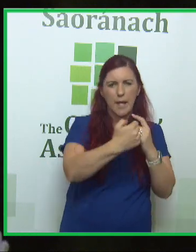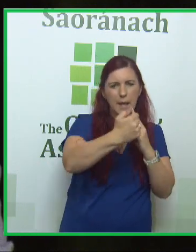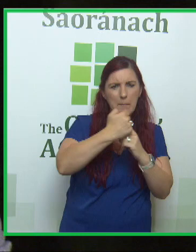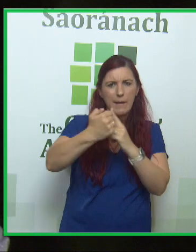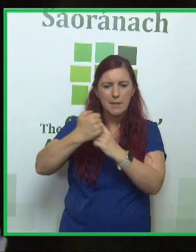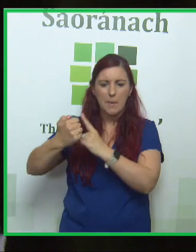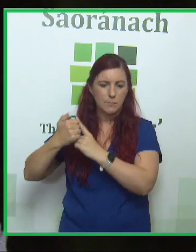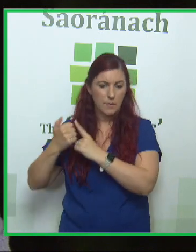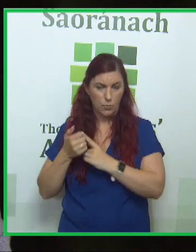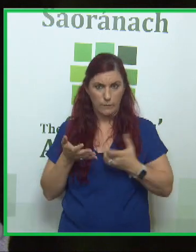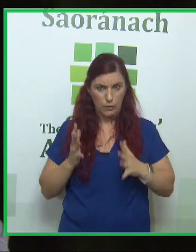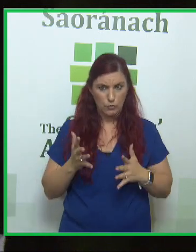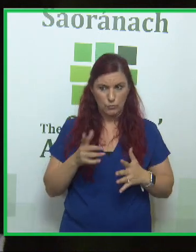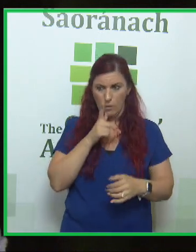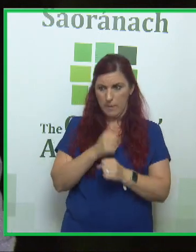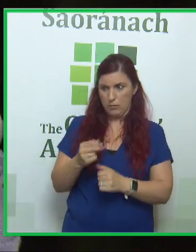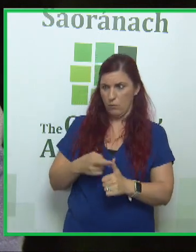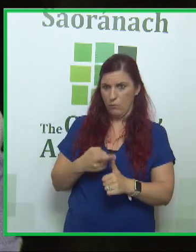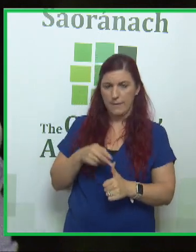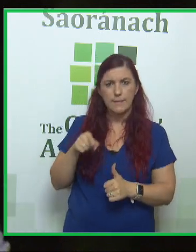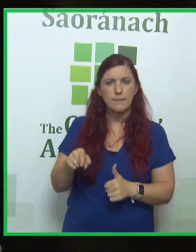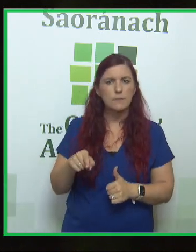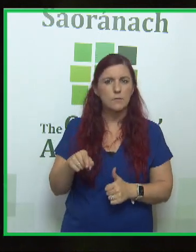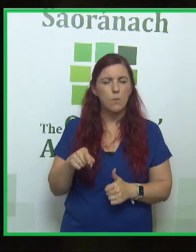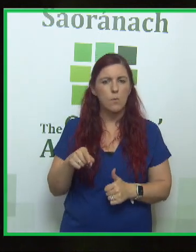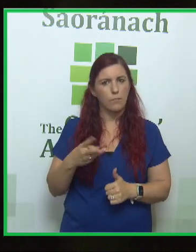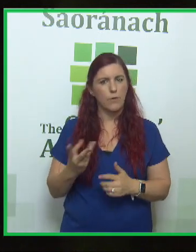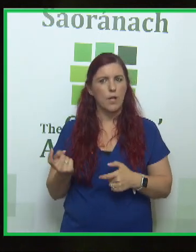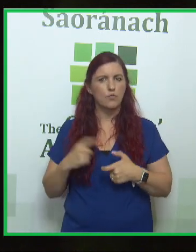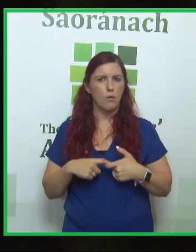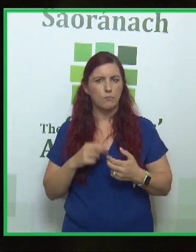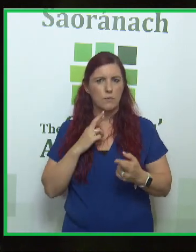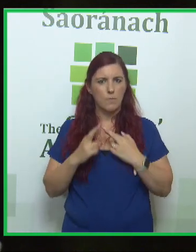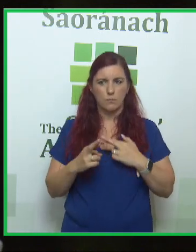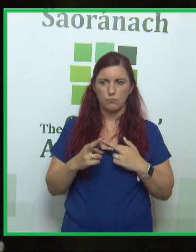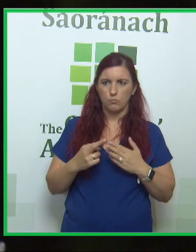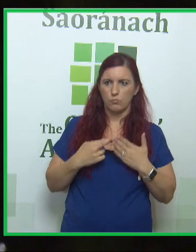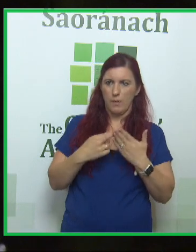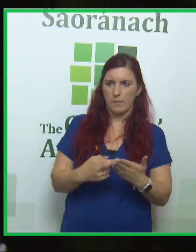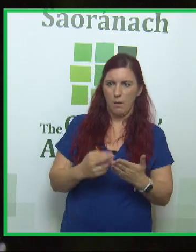heard already so many times. So an effective joined-up response needs to address all three dimensions.